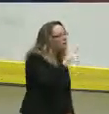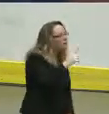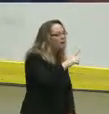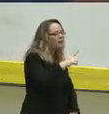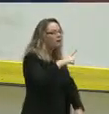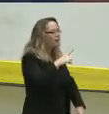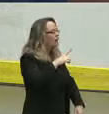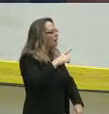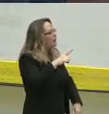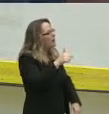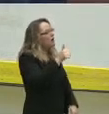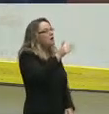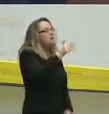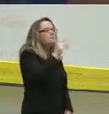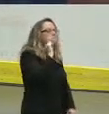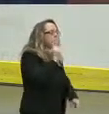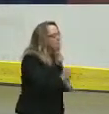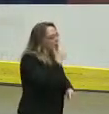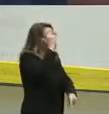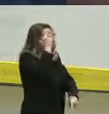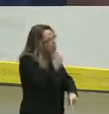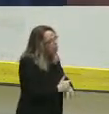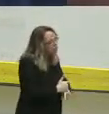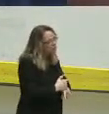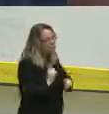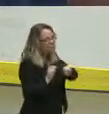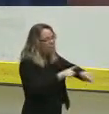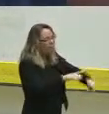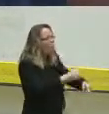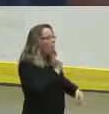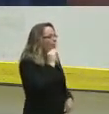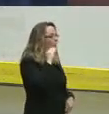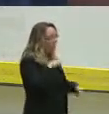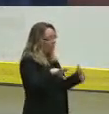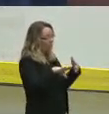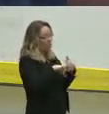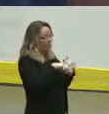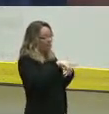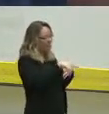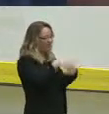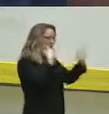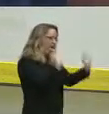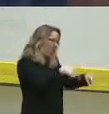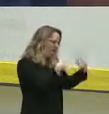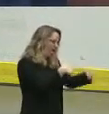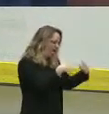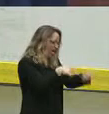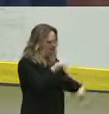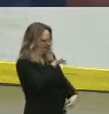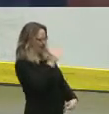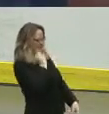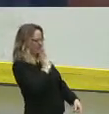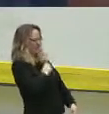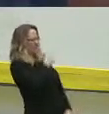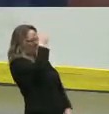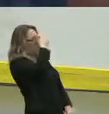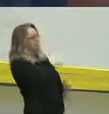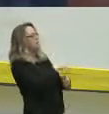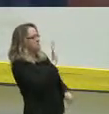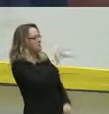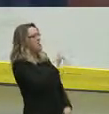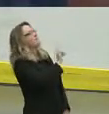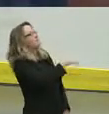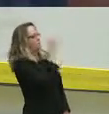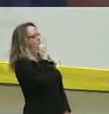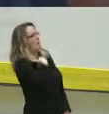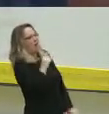from break, reminding us why we decided to go off to college in the middle of nowhere in the first place, to the advisor who